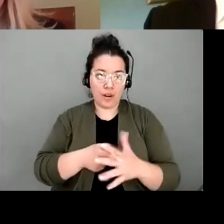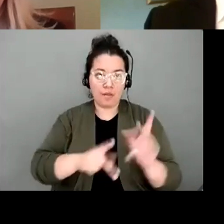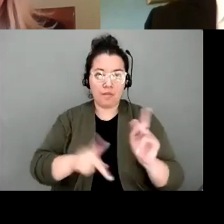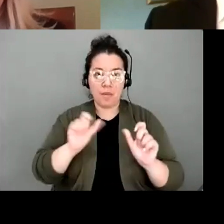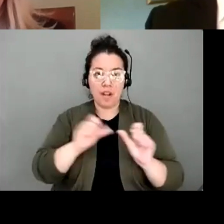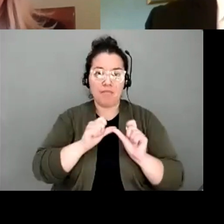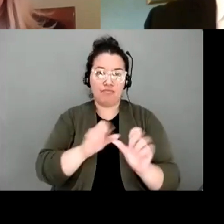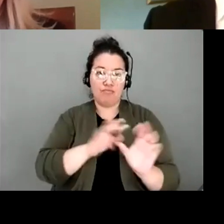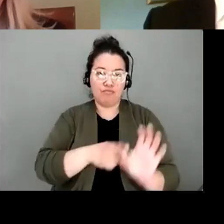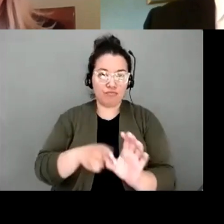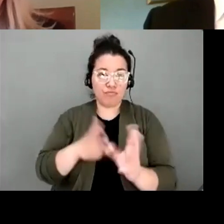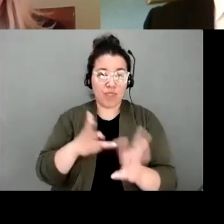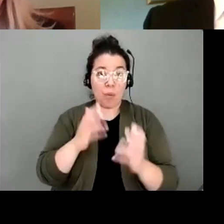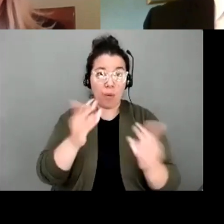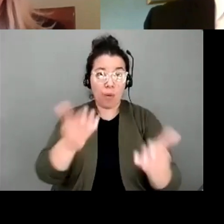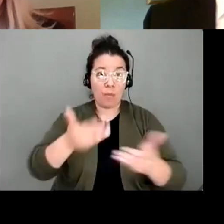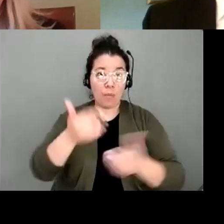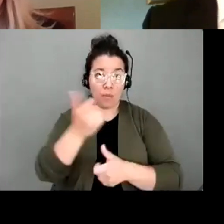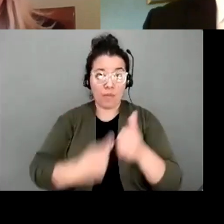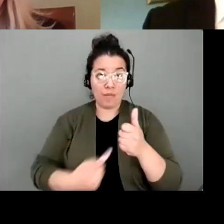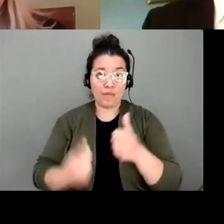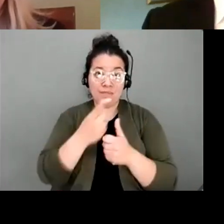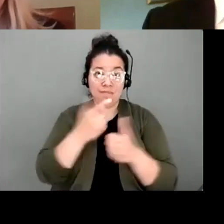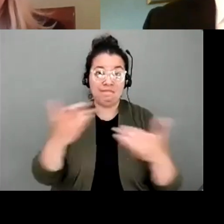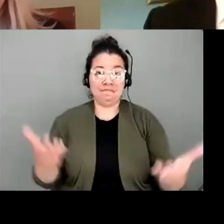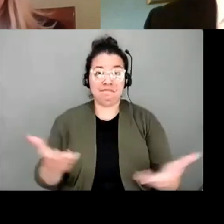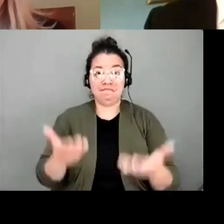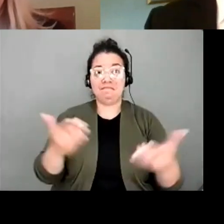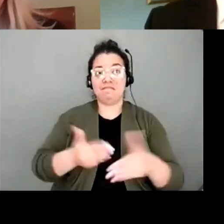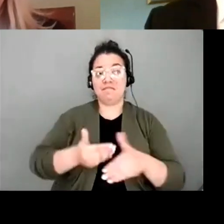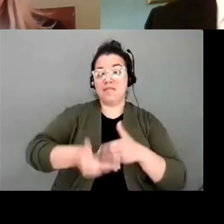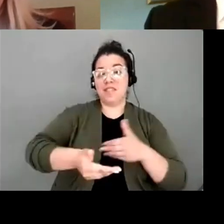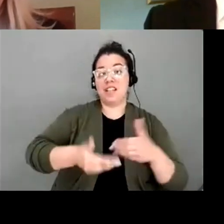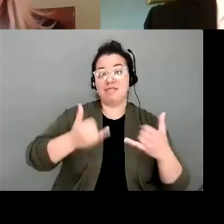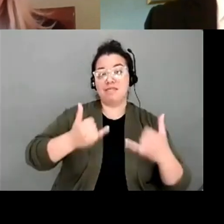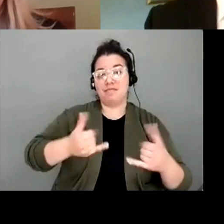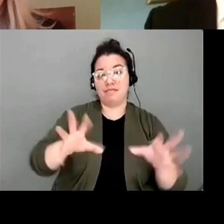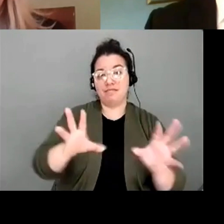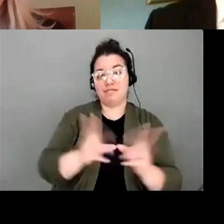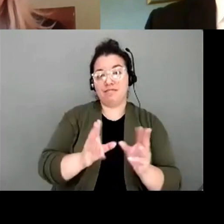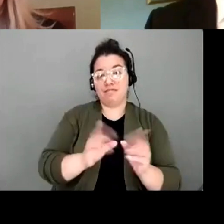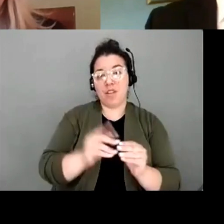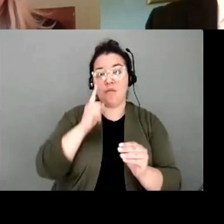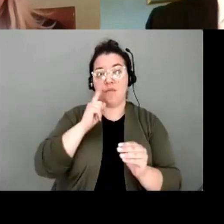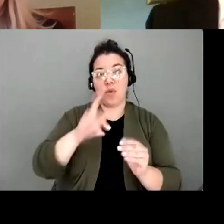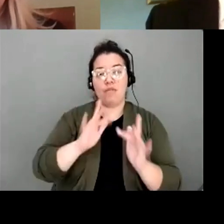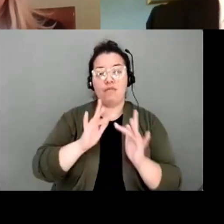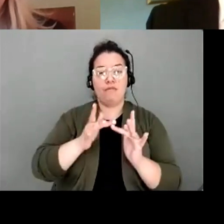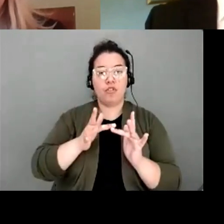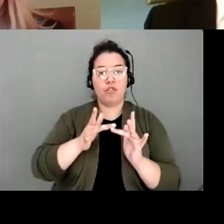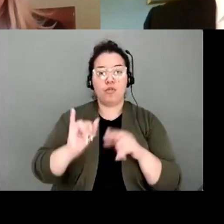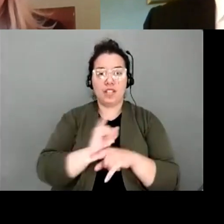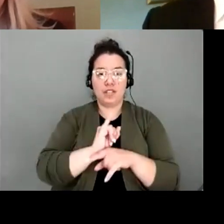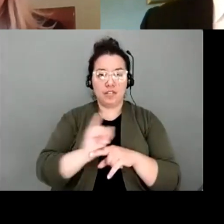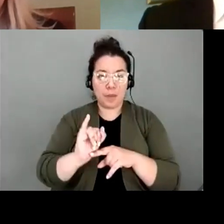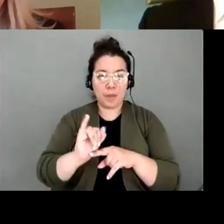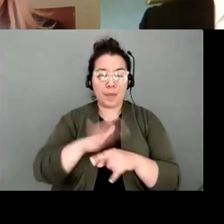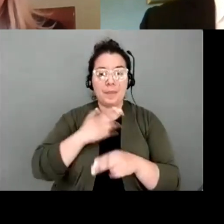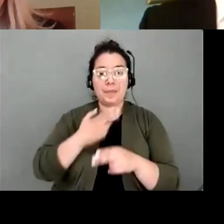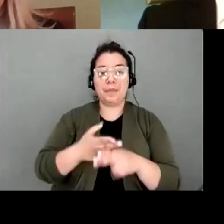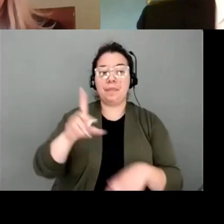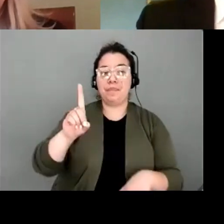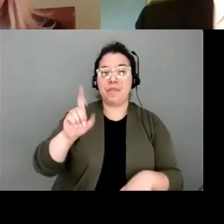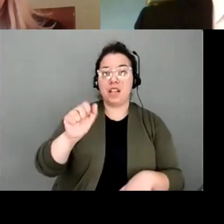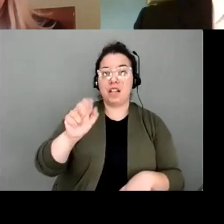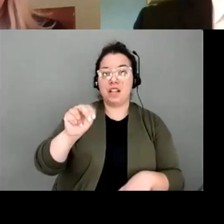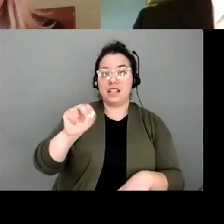I want to welcome everybody to our next installment of our virtual internship series. My name is Danny Rubin. I'm